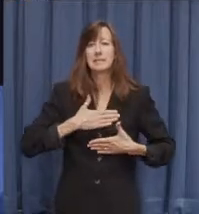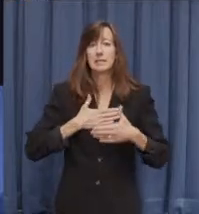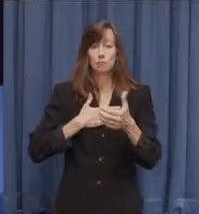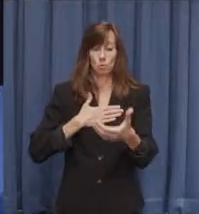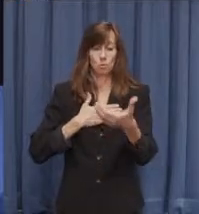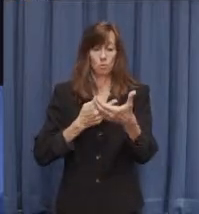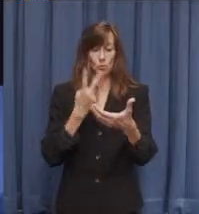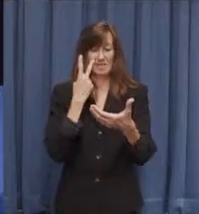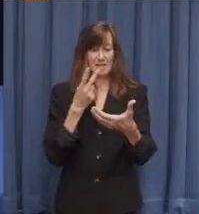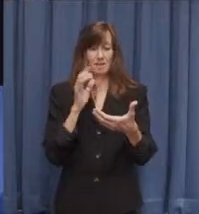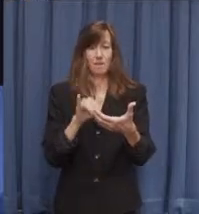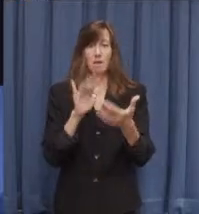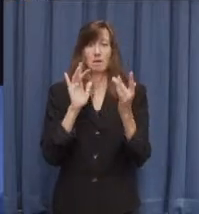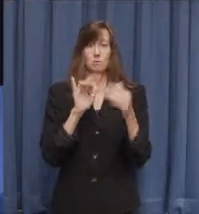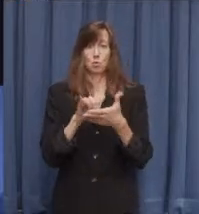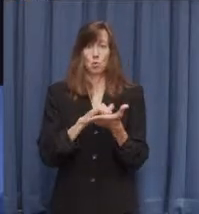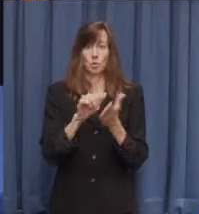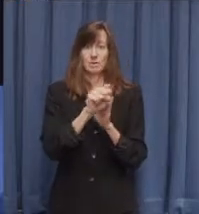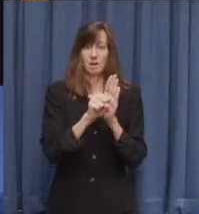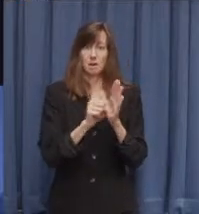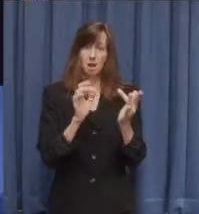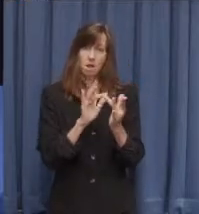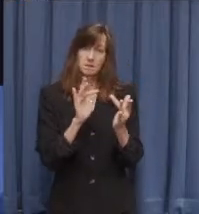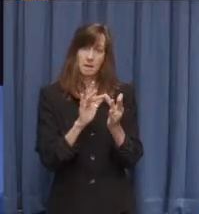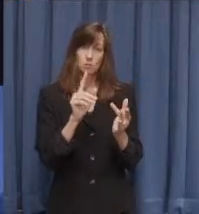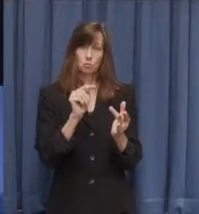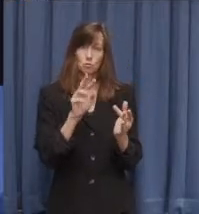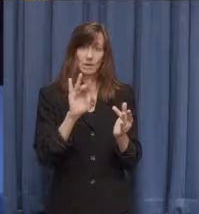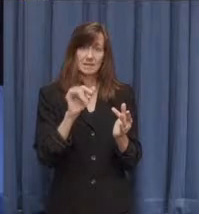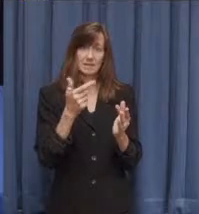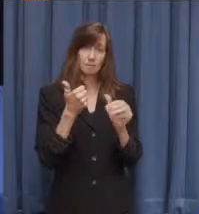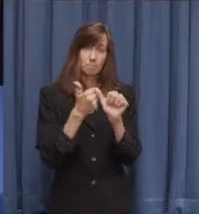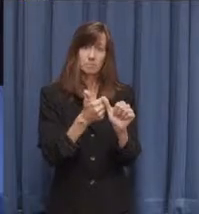and the confidentiality of that information will absolutely remain